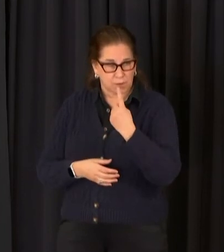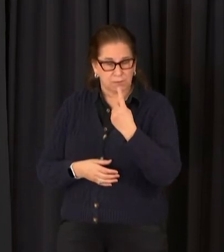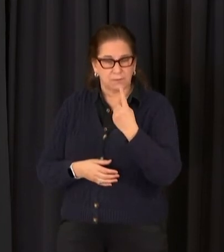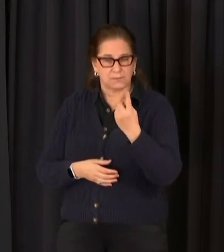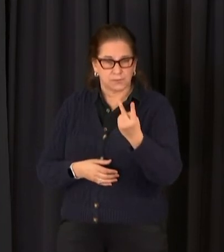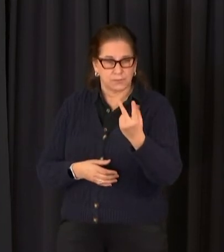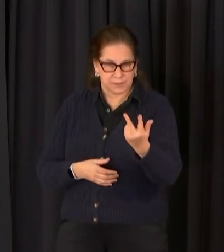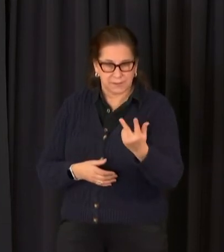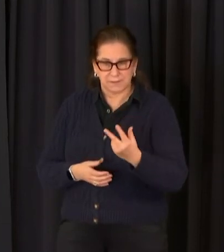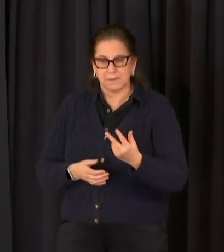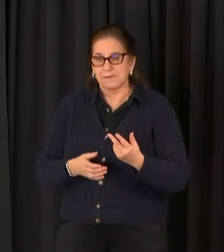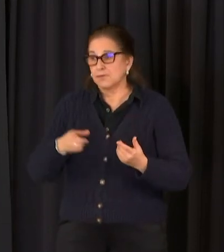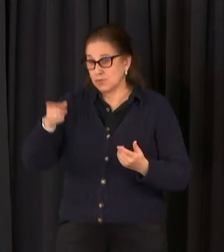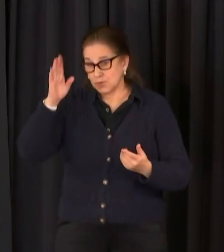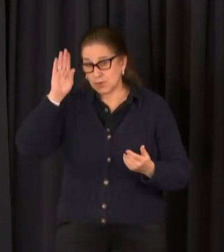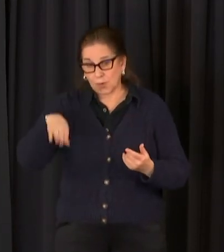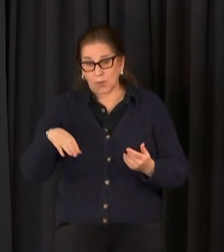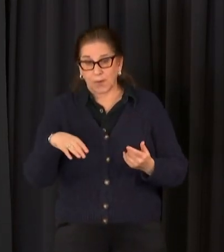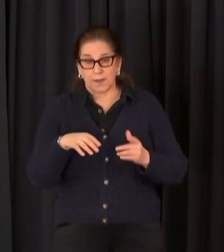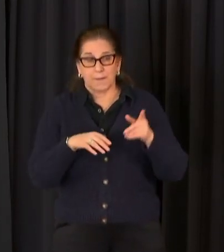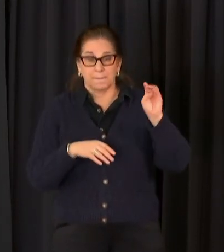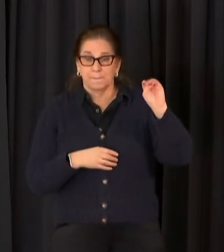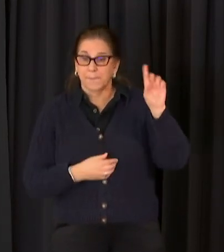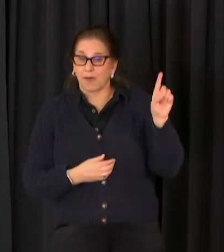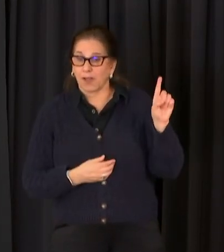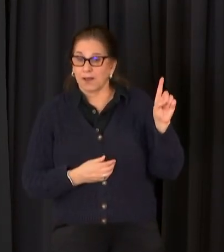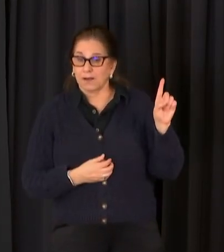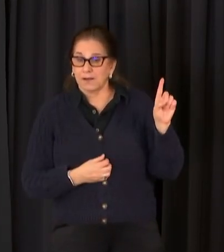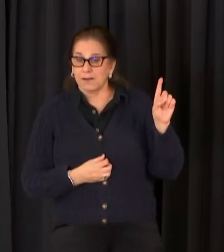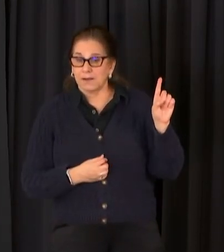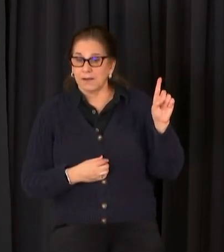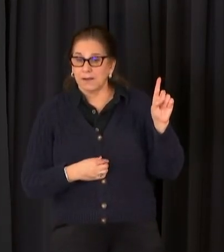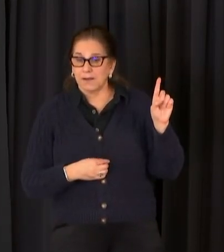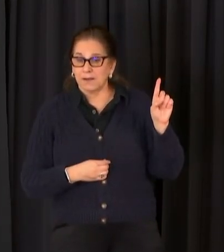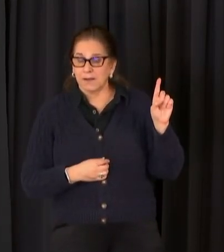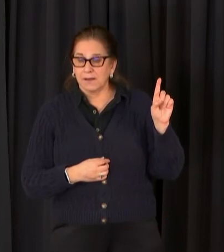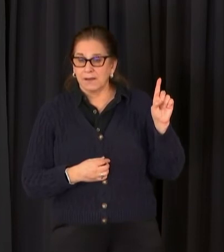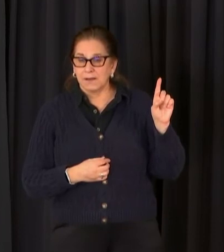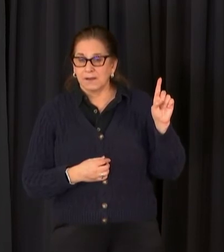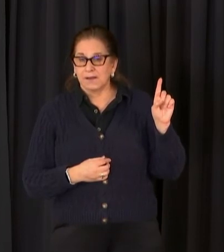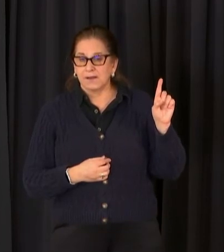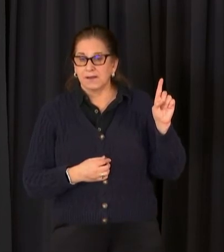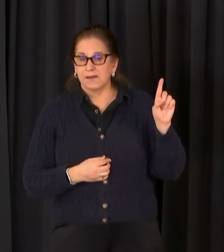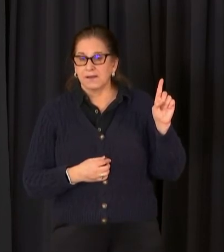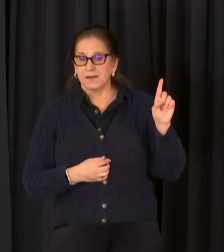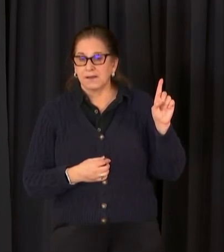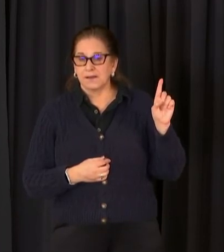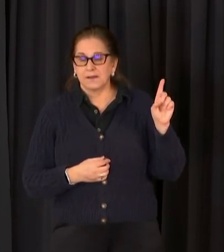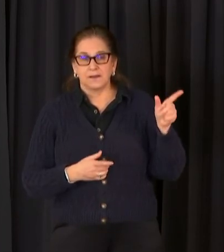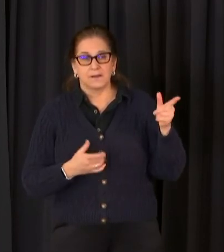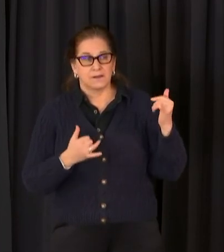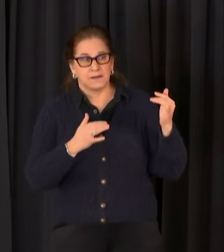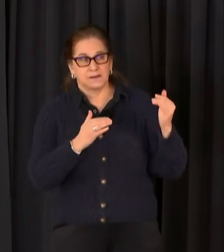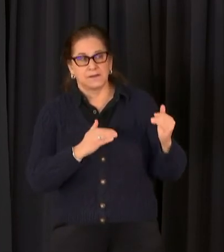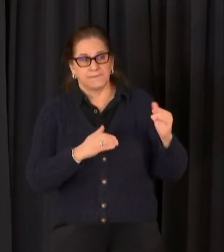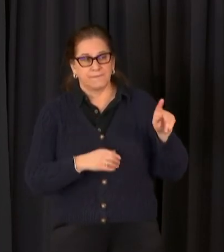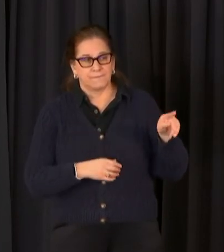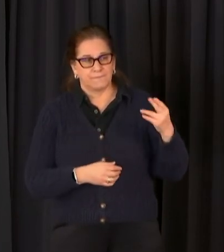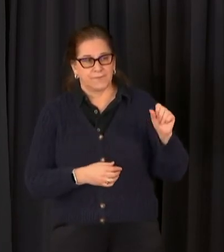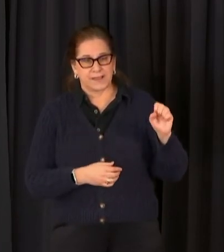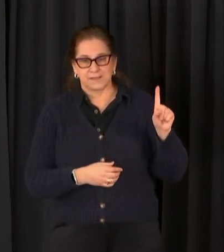I think you all recognize that the state of Maryland will say that it's moving to phase 1C, and the counties in the National Capital Region